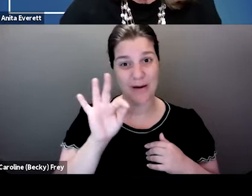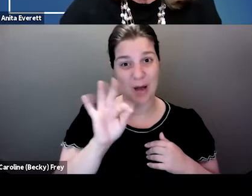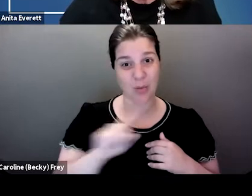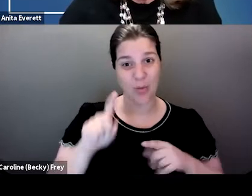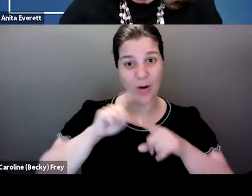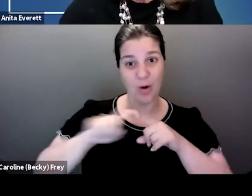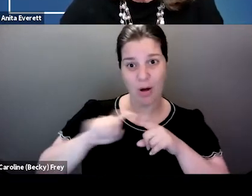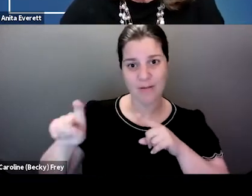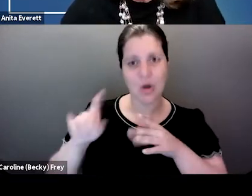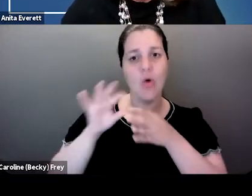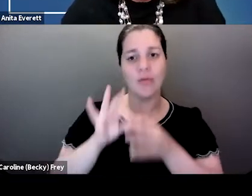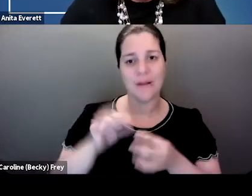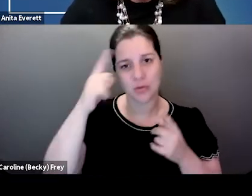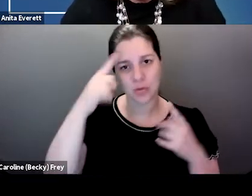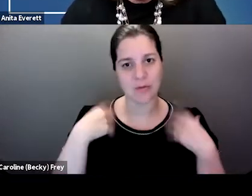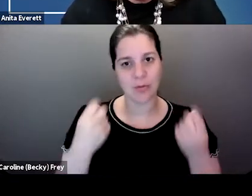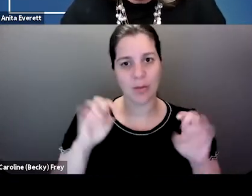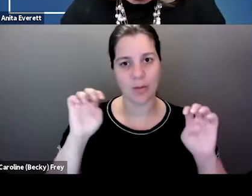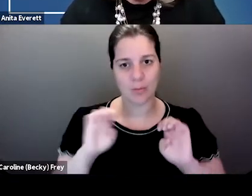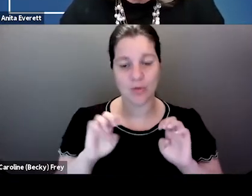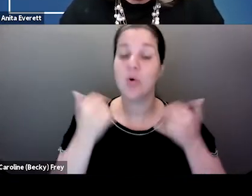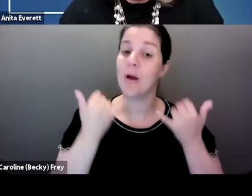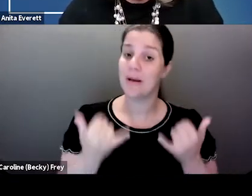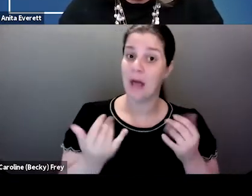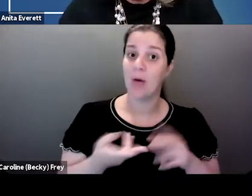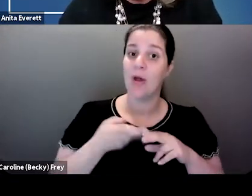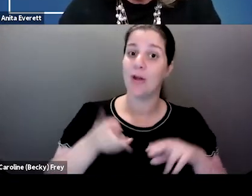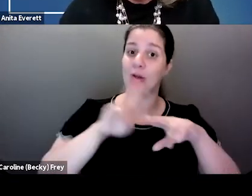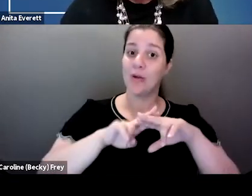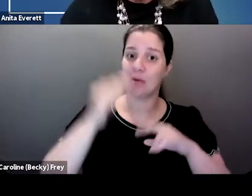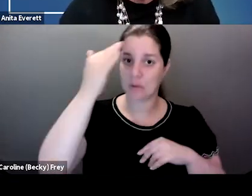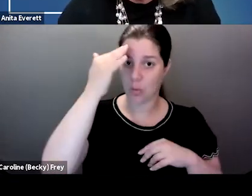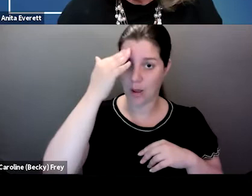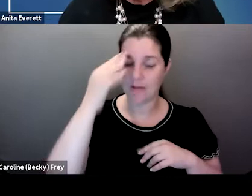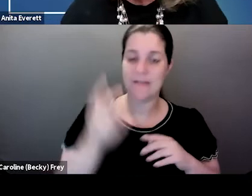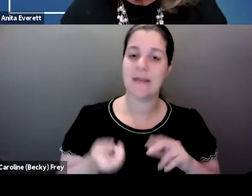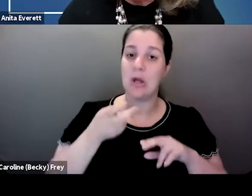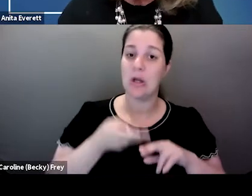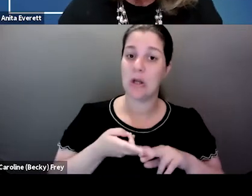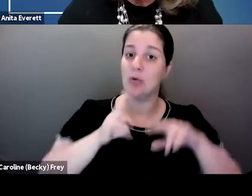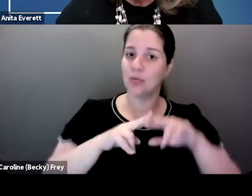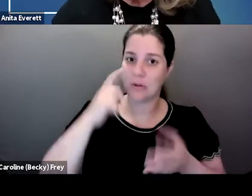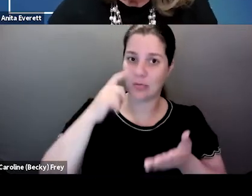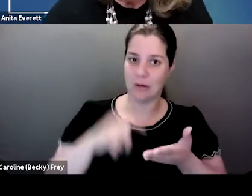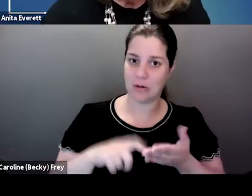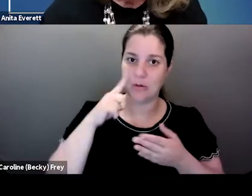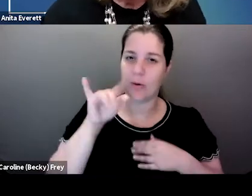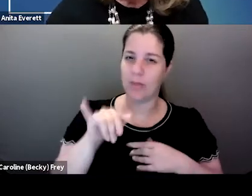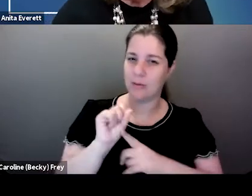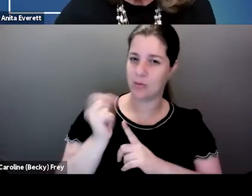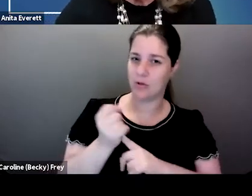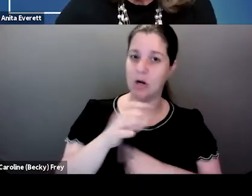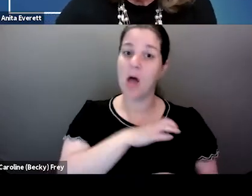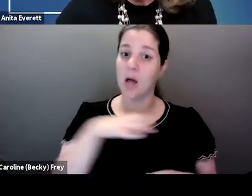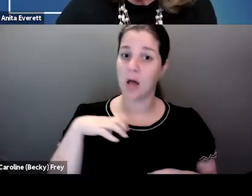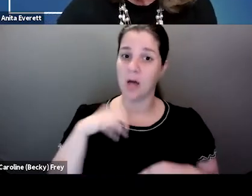emergencies. And so in recognition of that, or with increasing awareness on that regarding our national emergency response, Congress has set